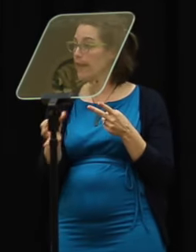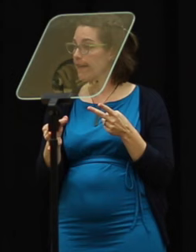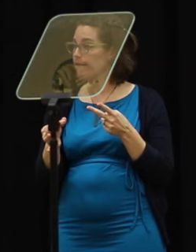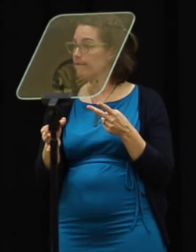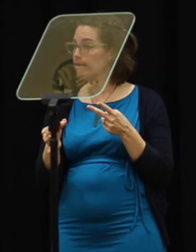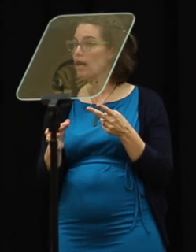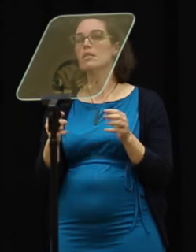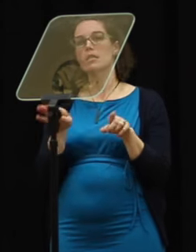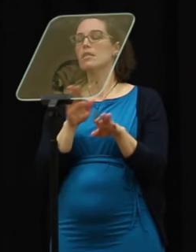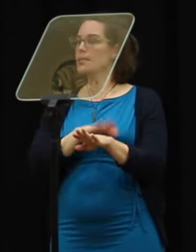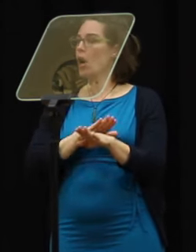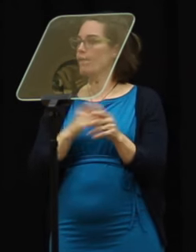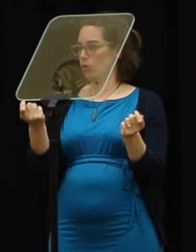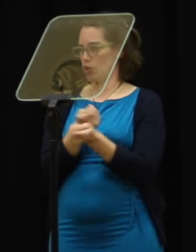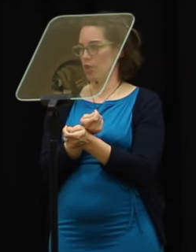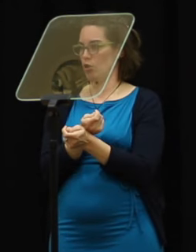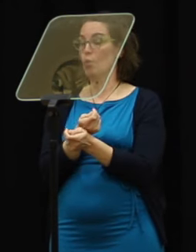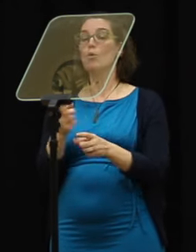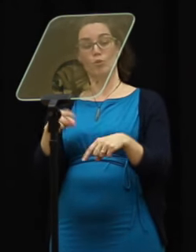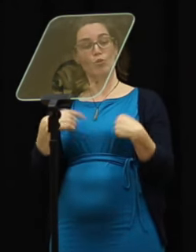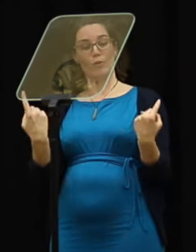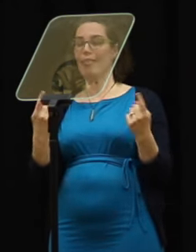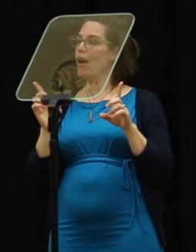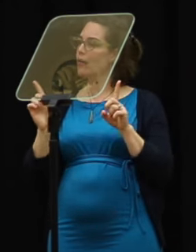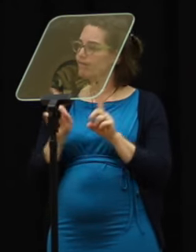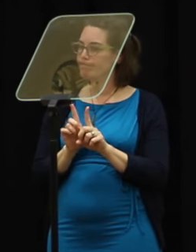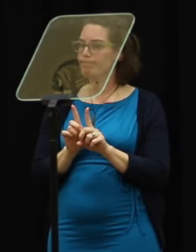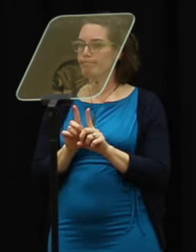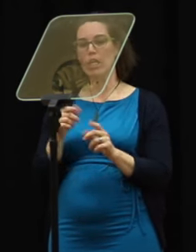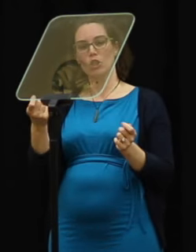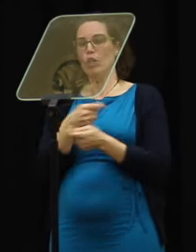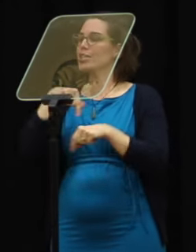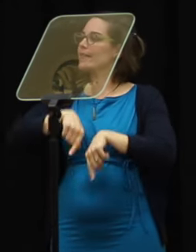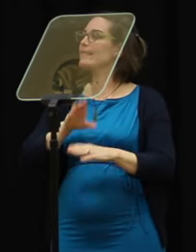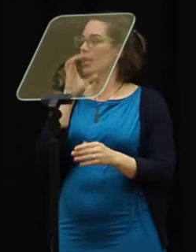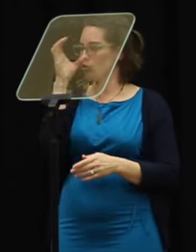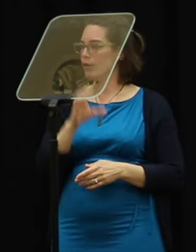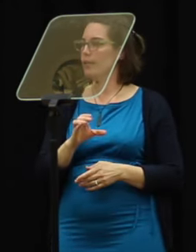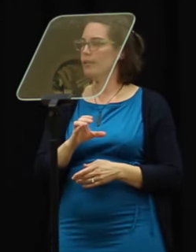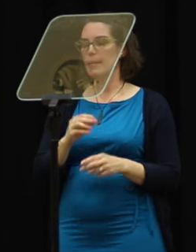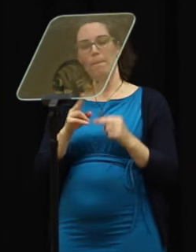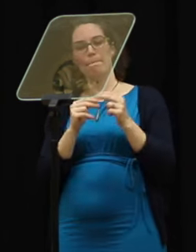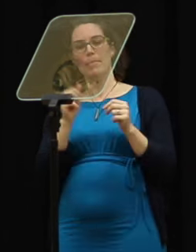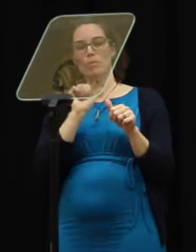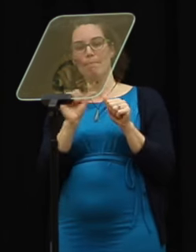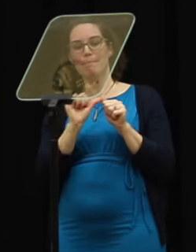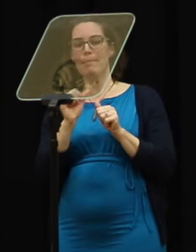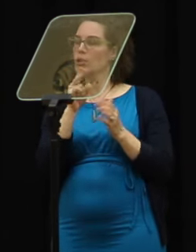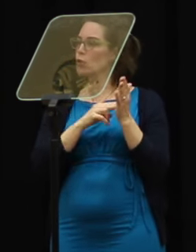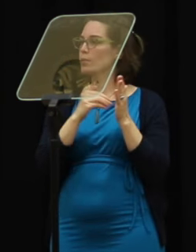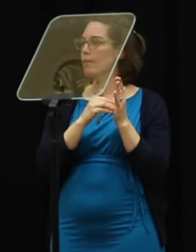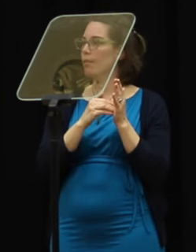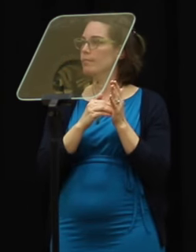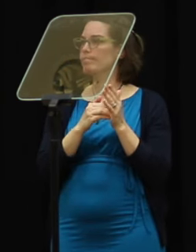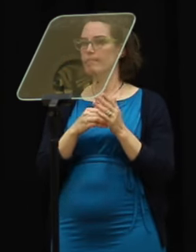a change. Together, let's change this country. Let's build a better New Zealand. Let's do